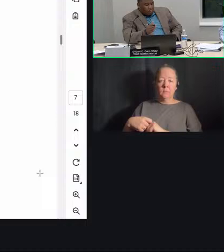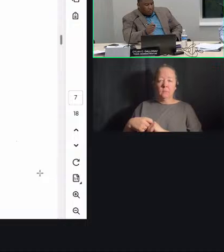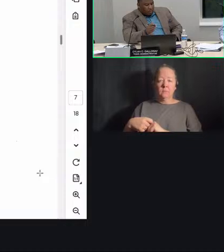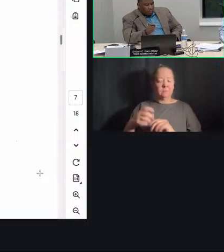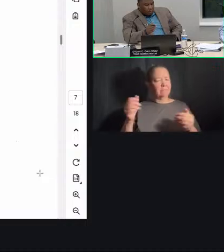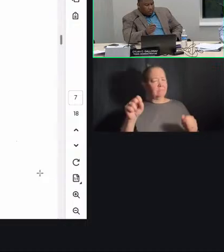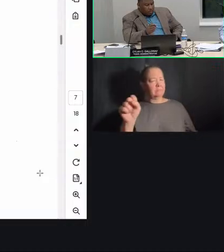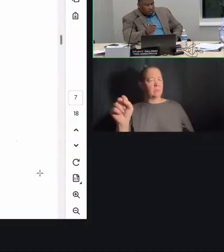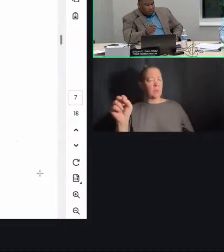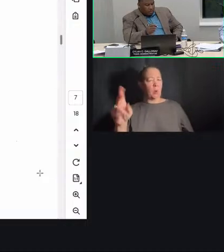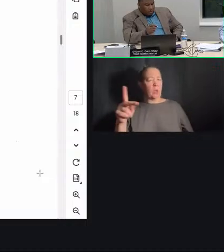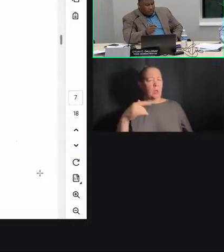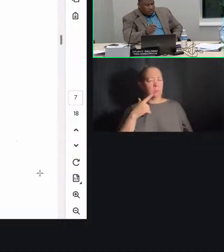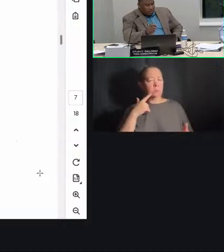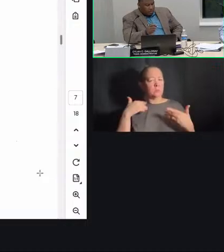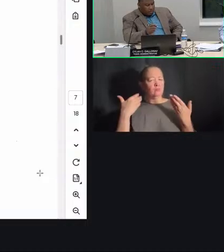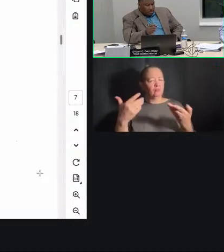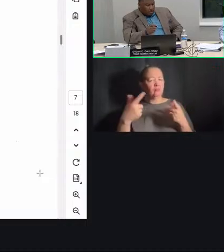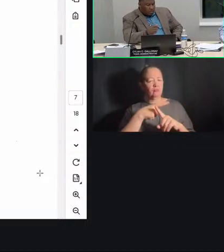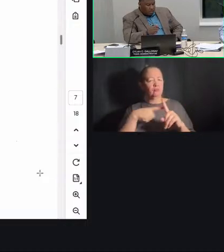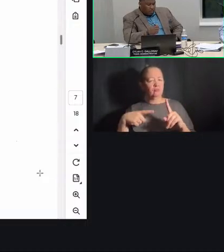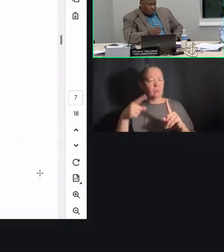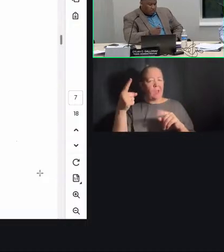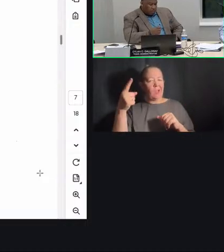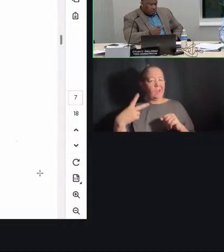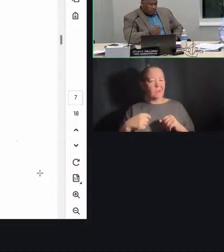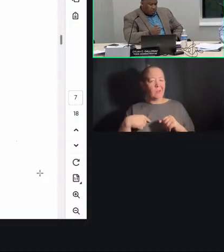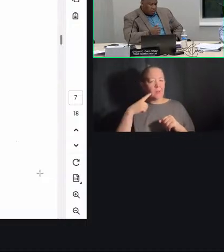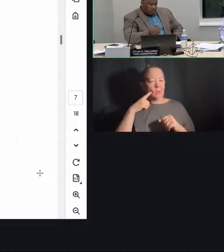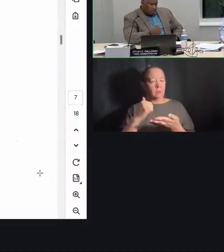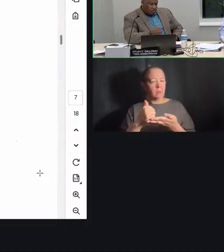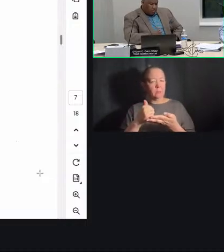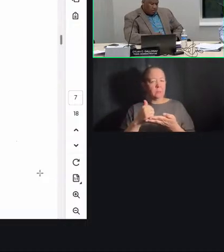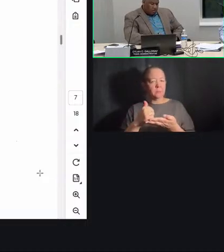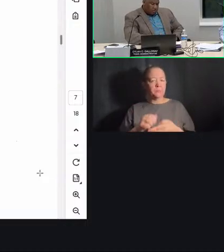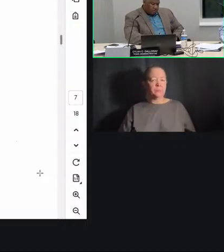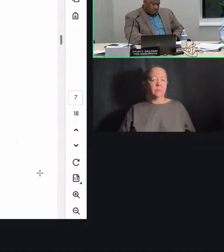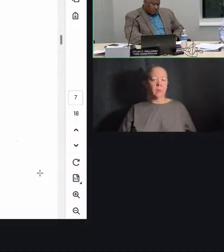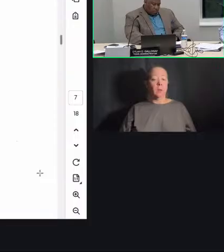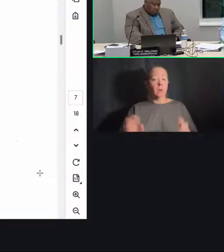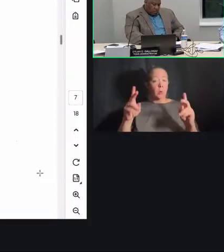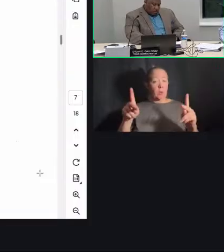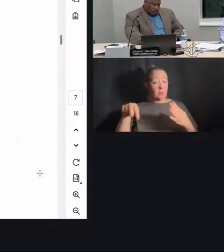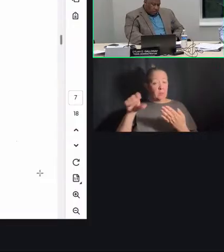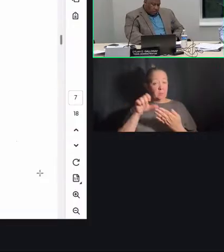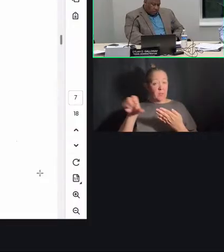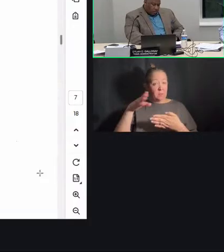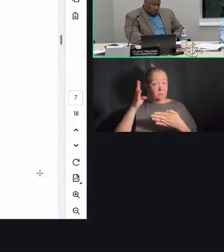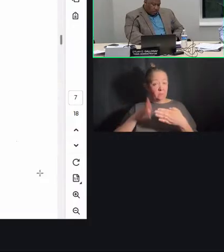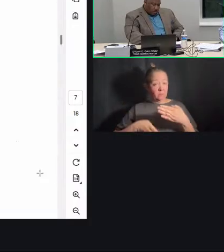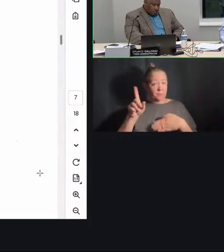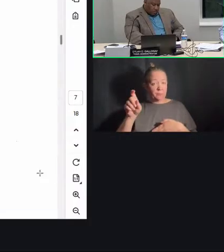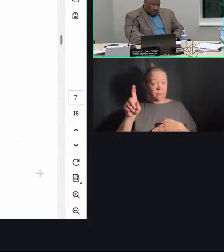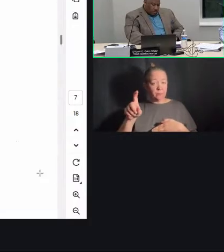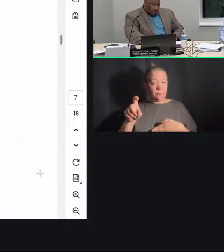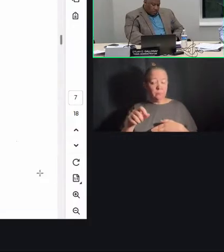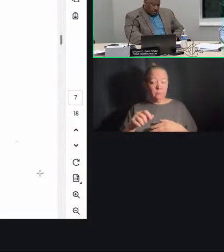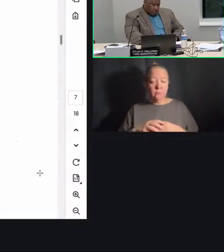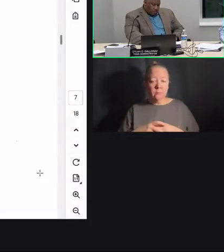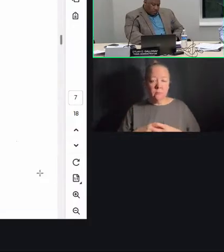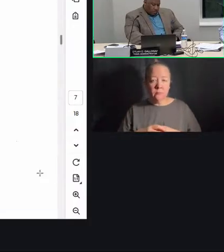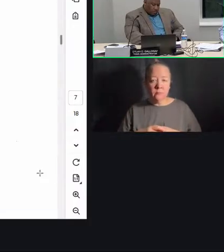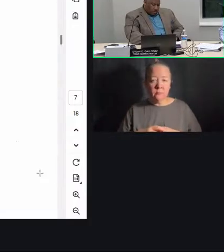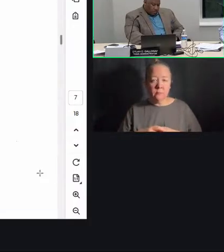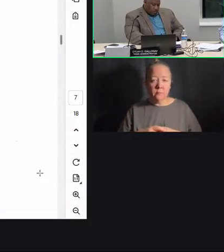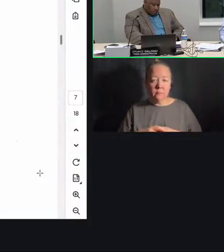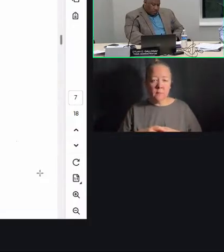half. I think it helps a little bit. Okay. All right, are we done then on this page? Yeah. The election. Go ahead. Yeah, I remember